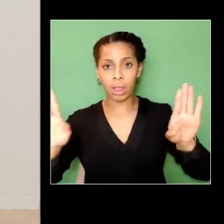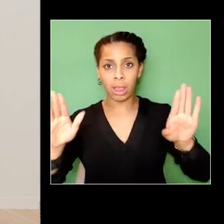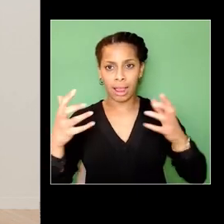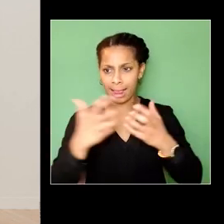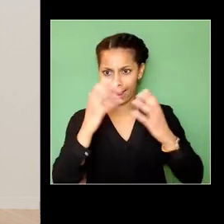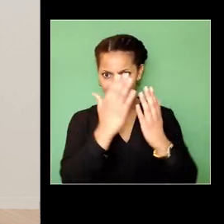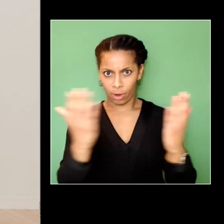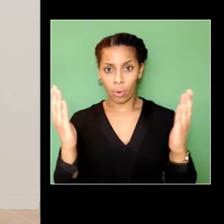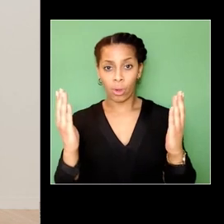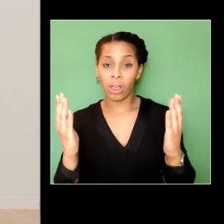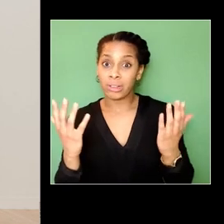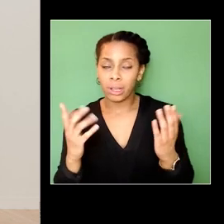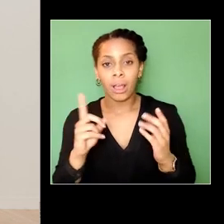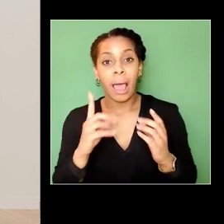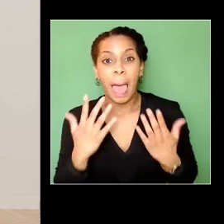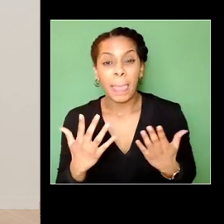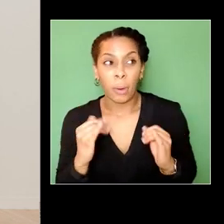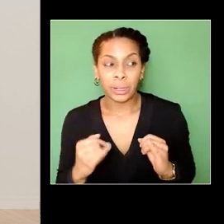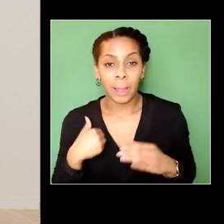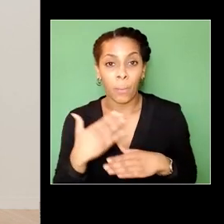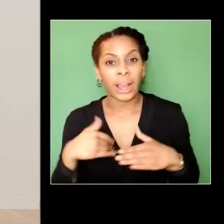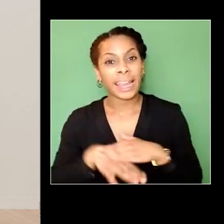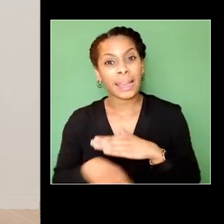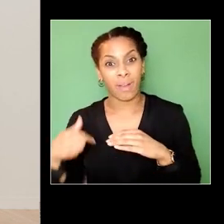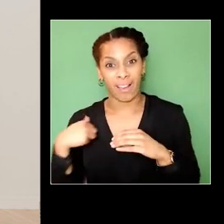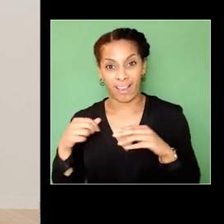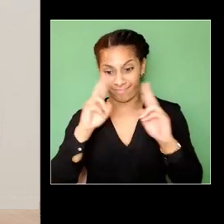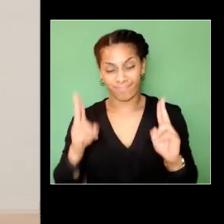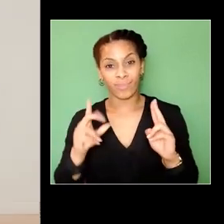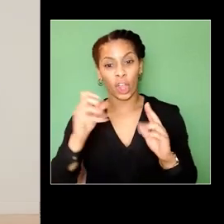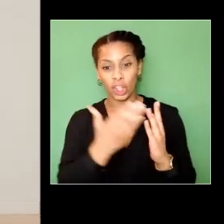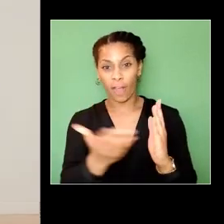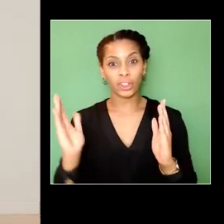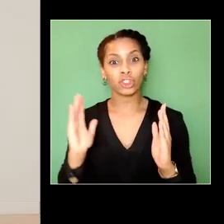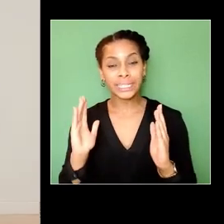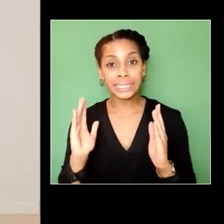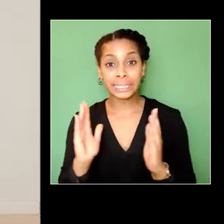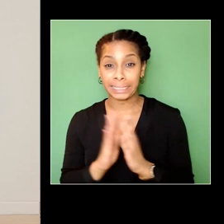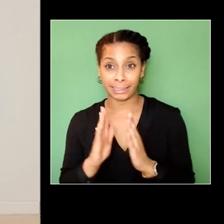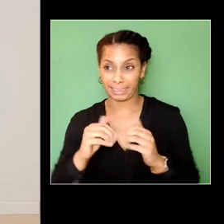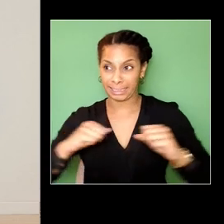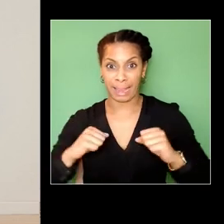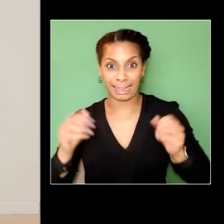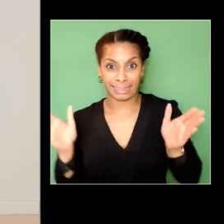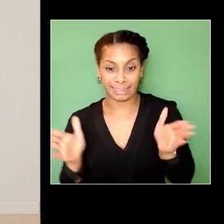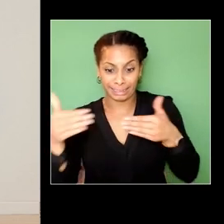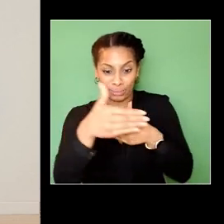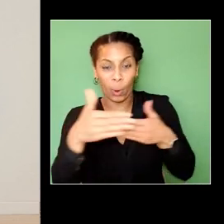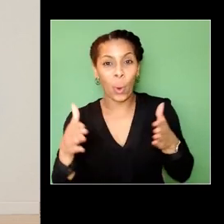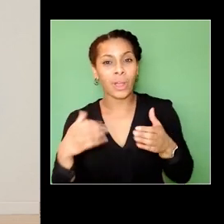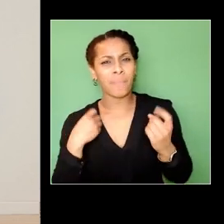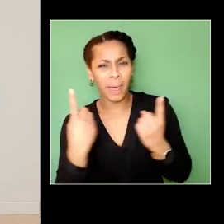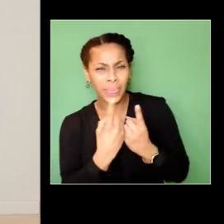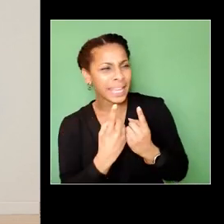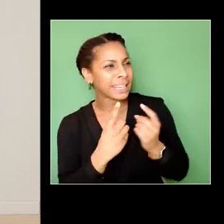my conservatory, which is behind me, and it's such a small space that I have all these things piled up and like sort of positioned around me. So